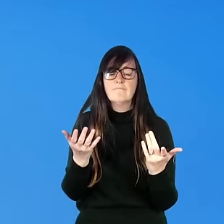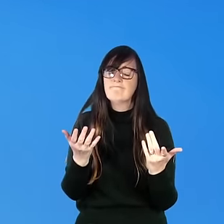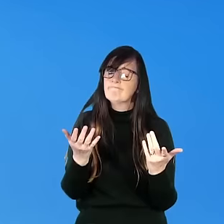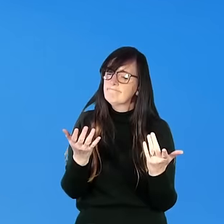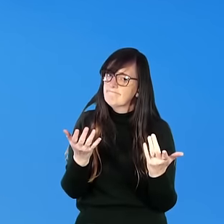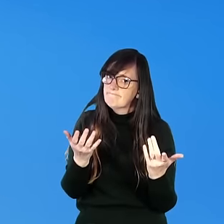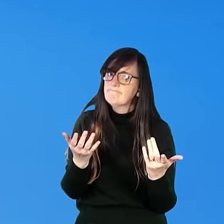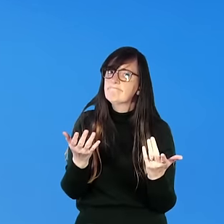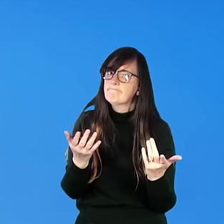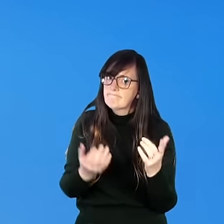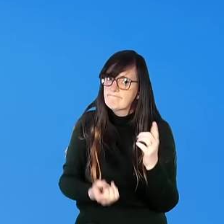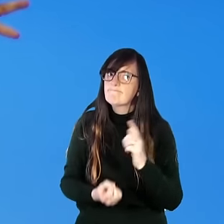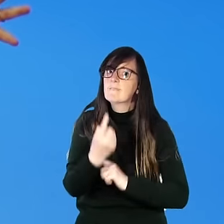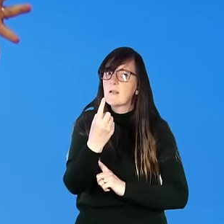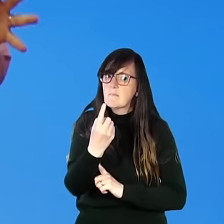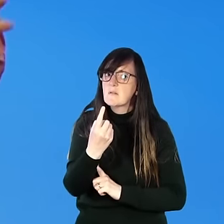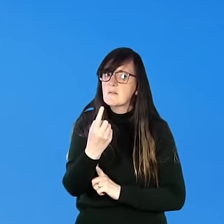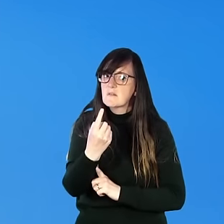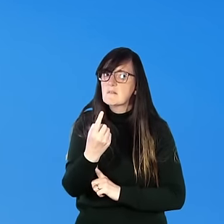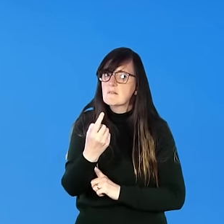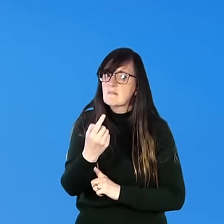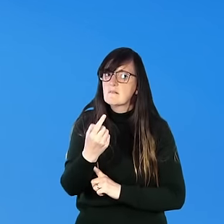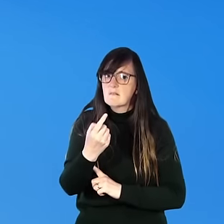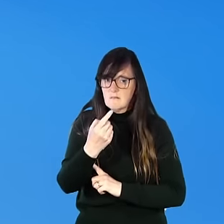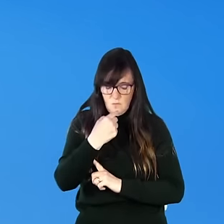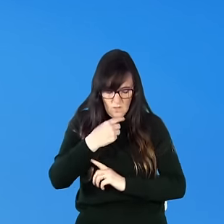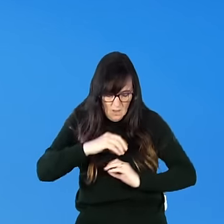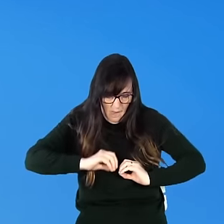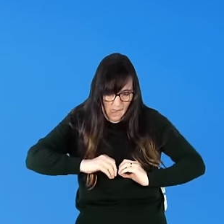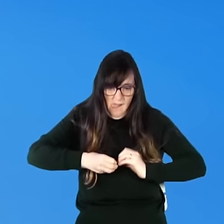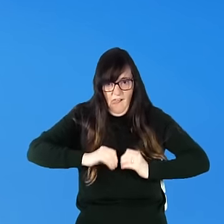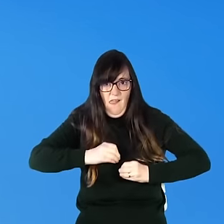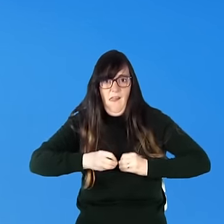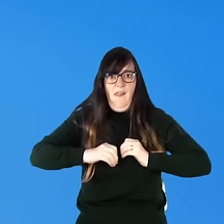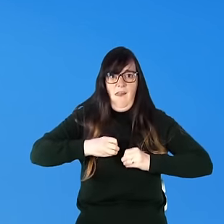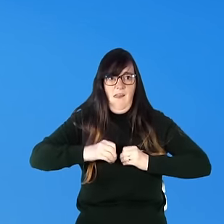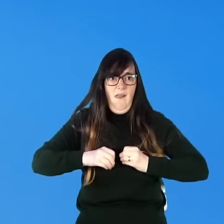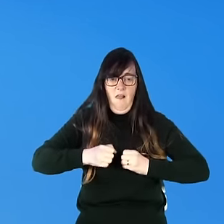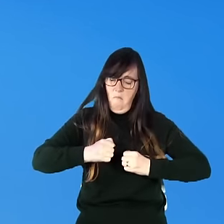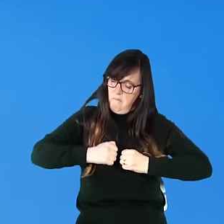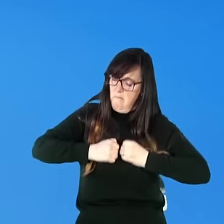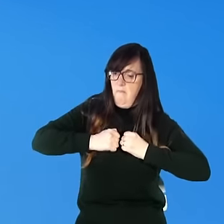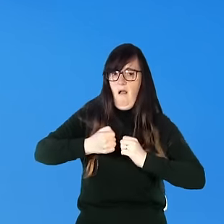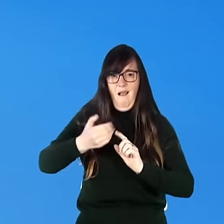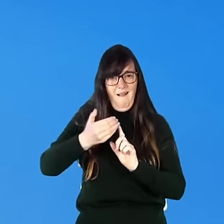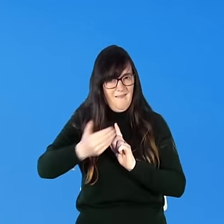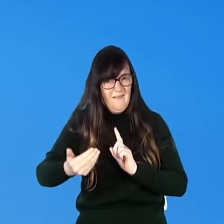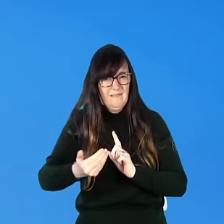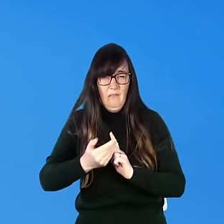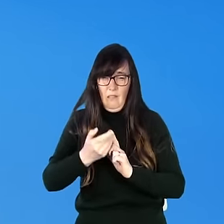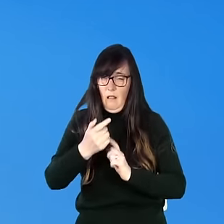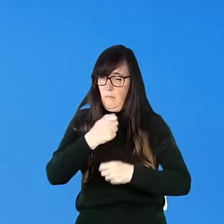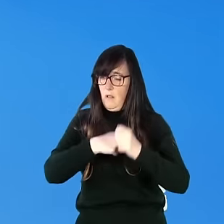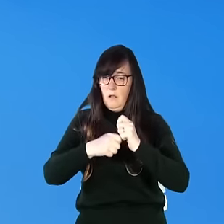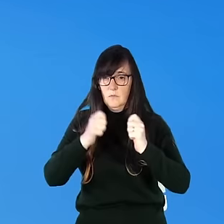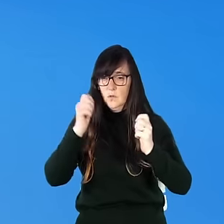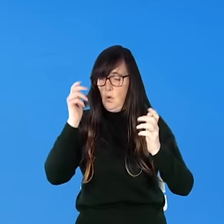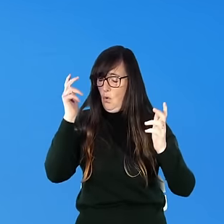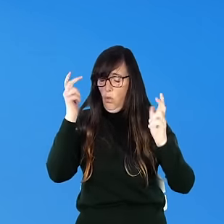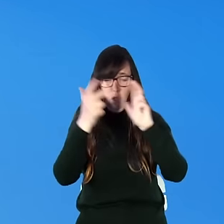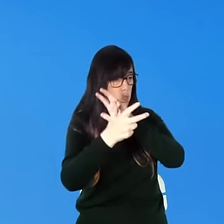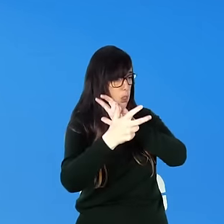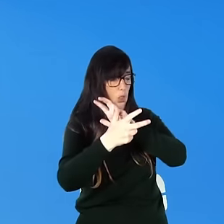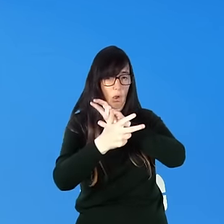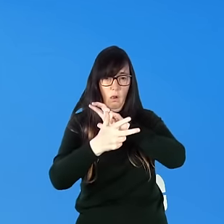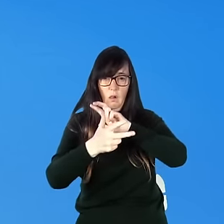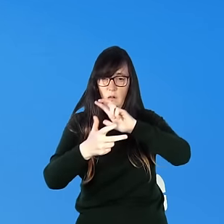Instead, we will try to forge our own identity, which leads to the confusion and the chaos, I believe, that our